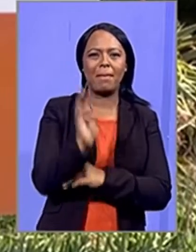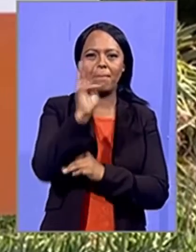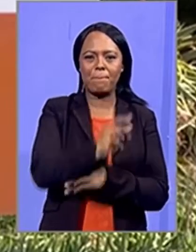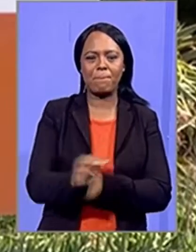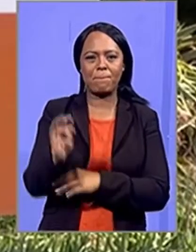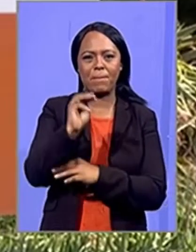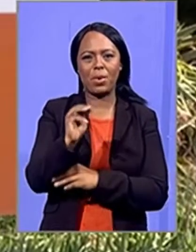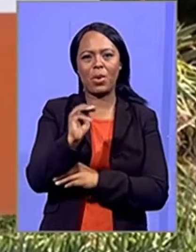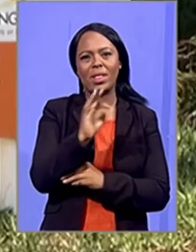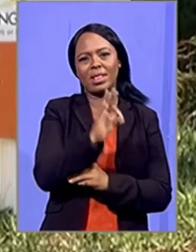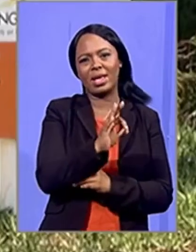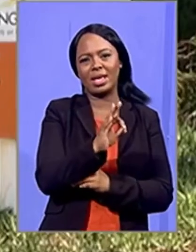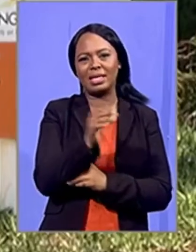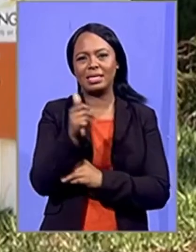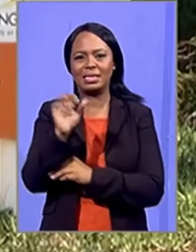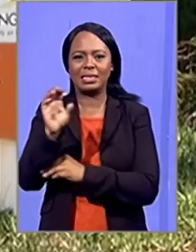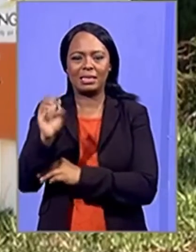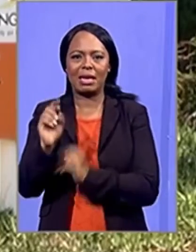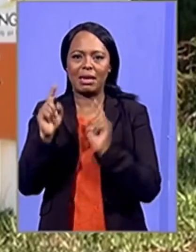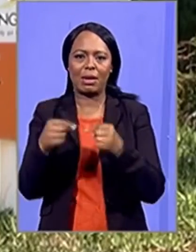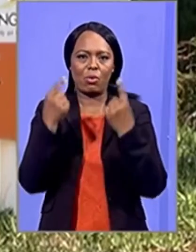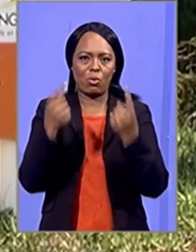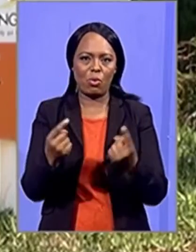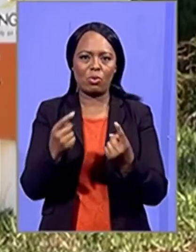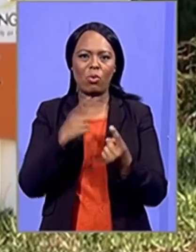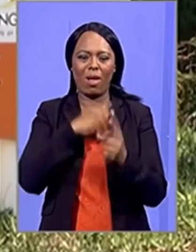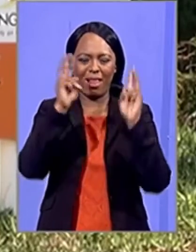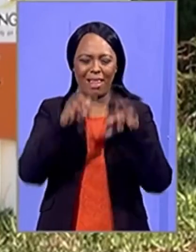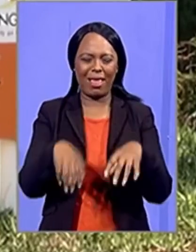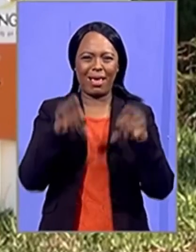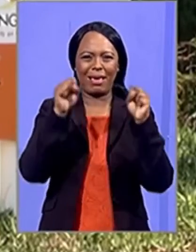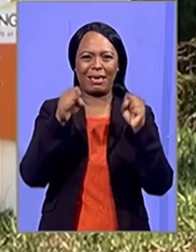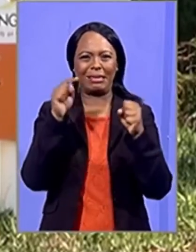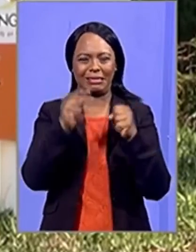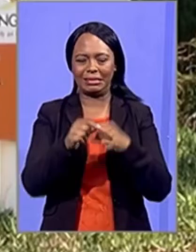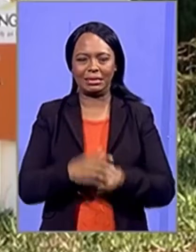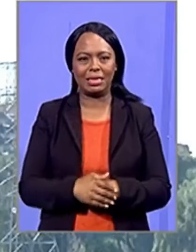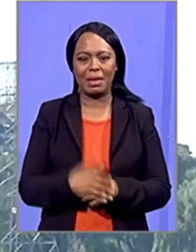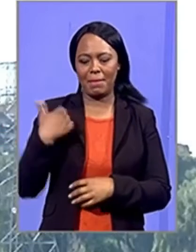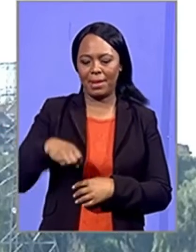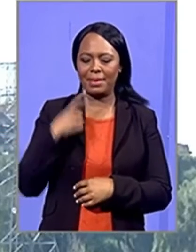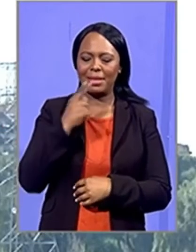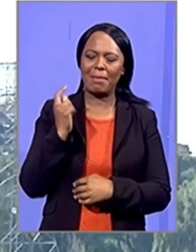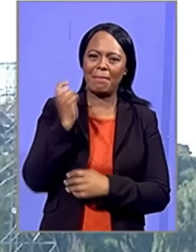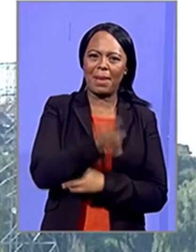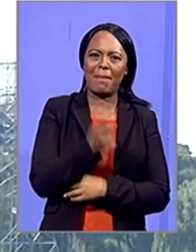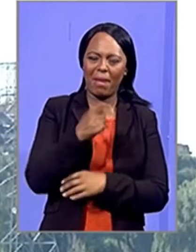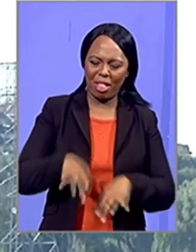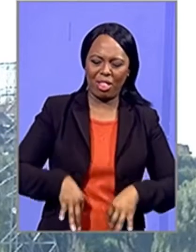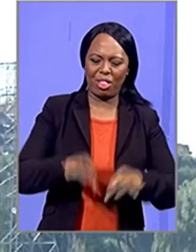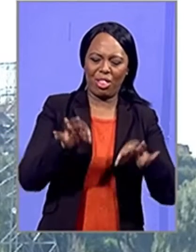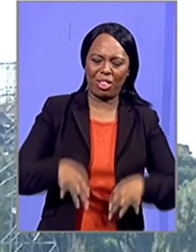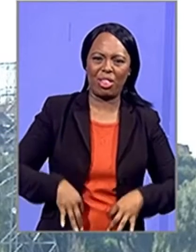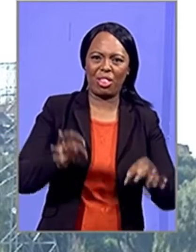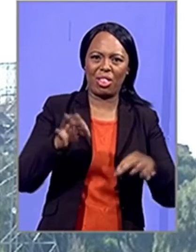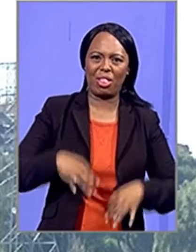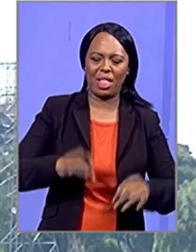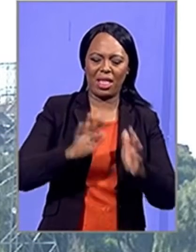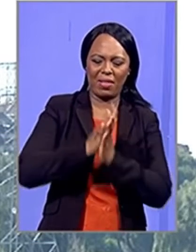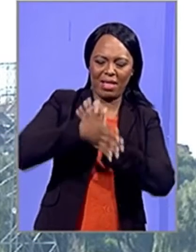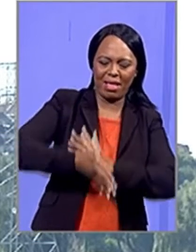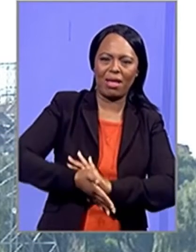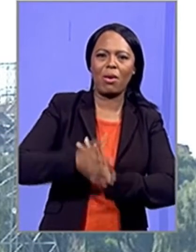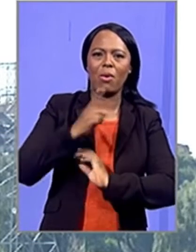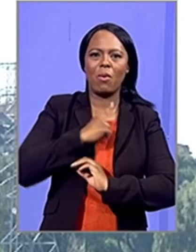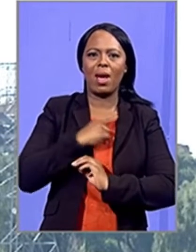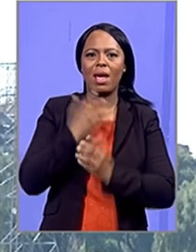di le 306 go load shedding. Masepala wa re o duela ditshenyego tsa mafaratlhatlha tse di tlhodiwang ke load